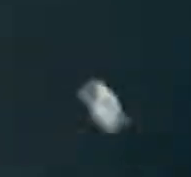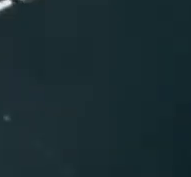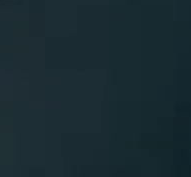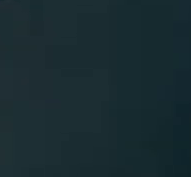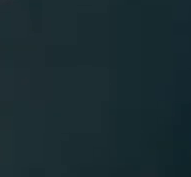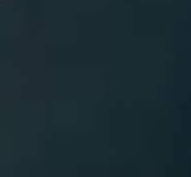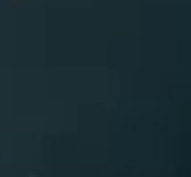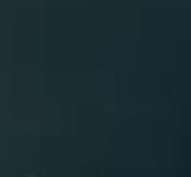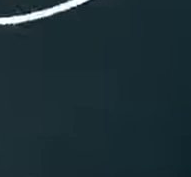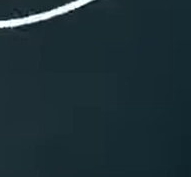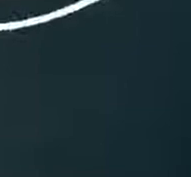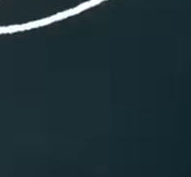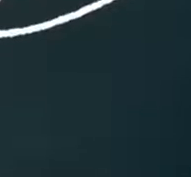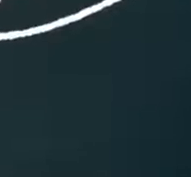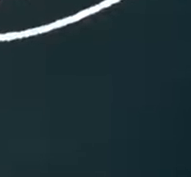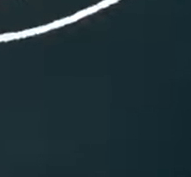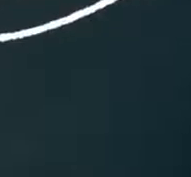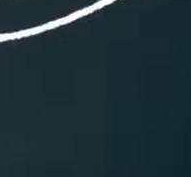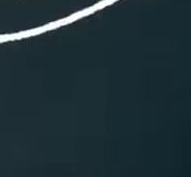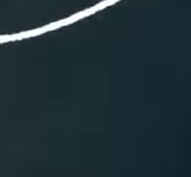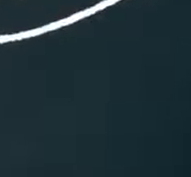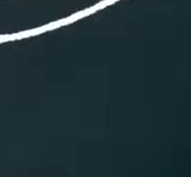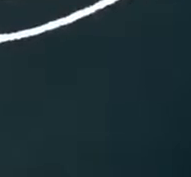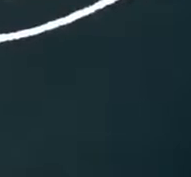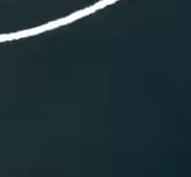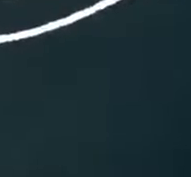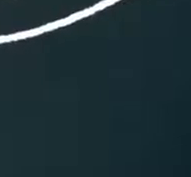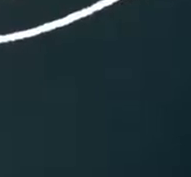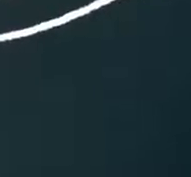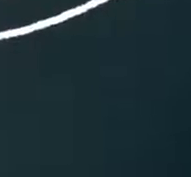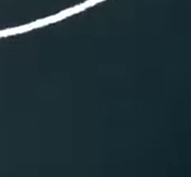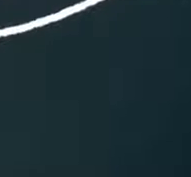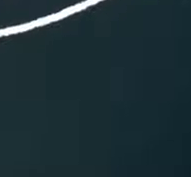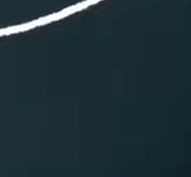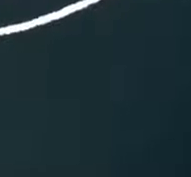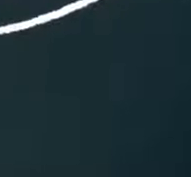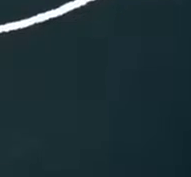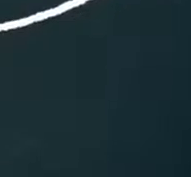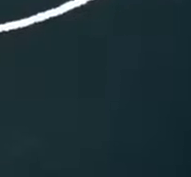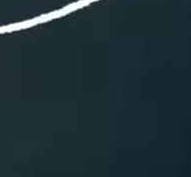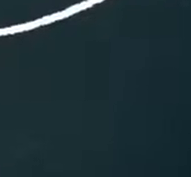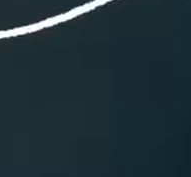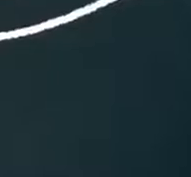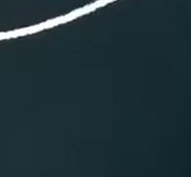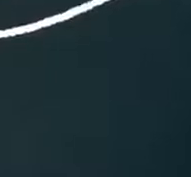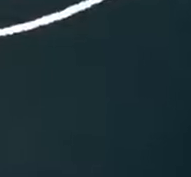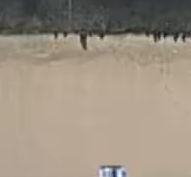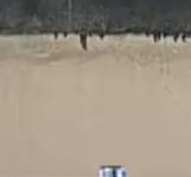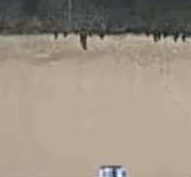Welcome to Study Time, a televised home learning program produced by Rwanda Education